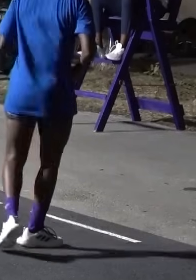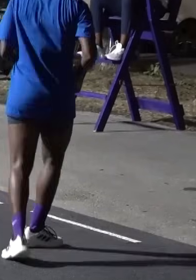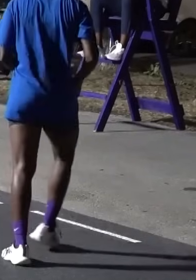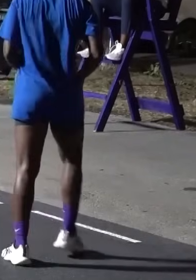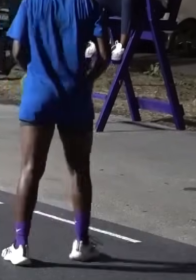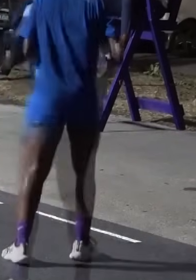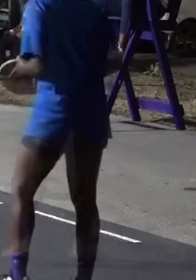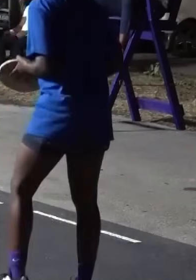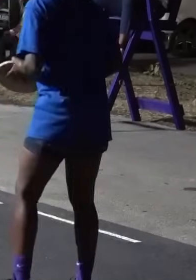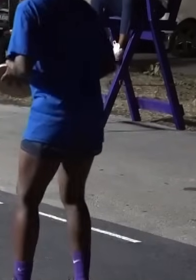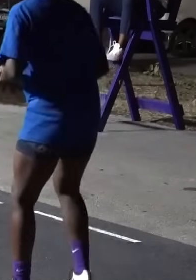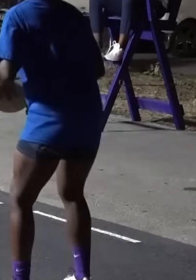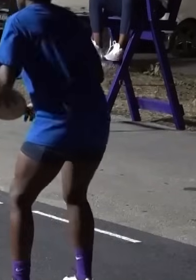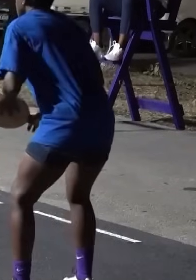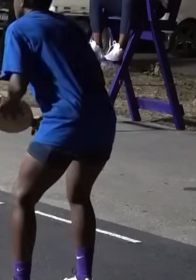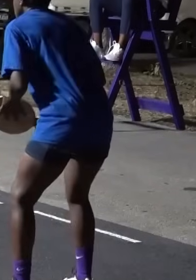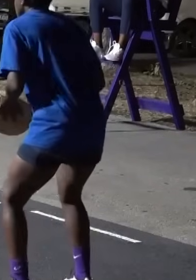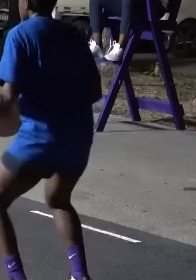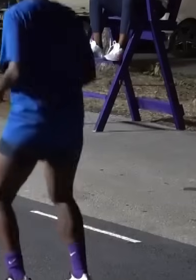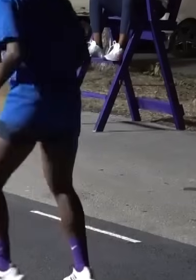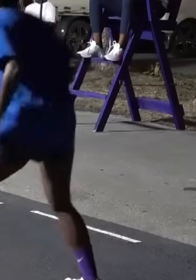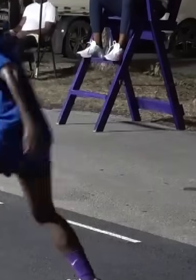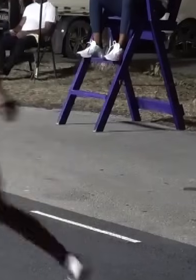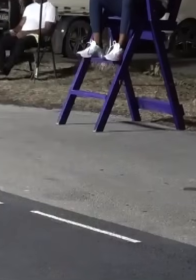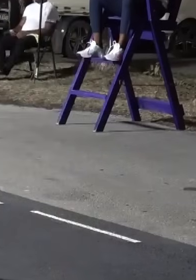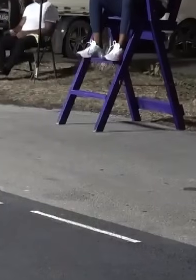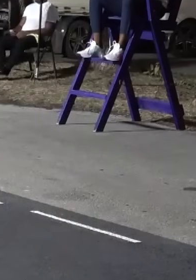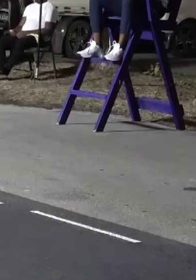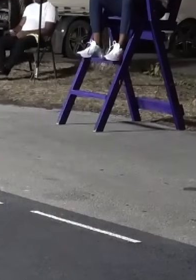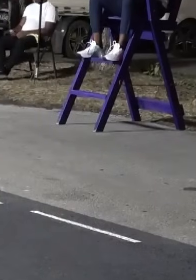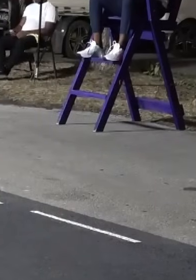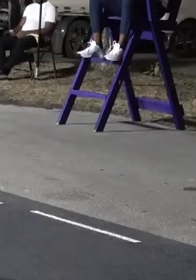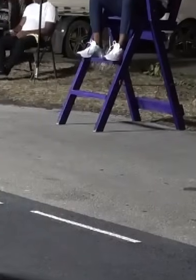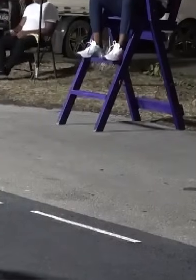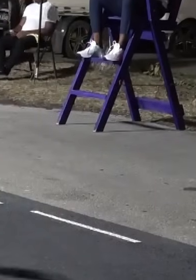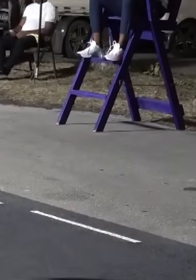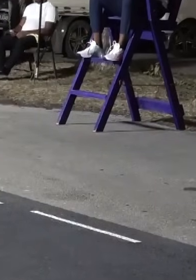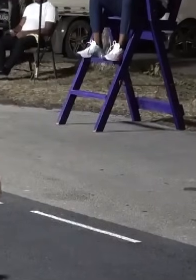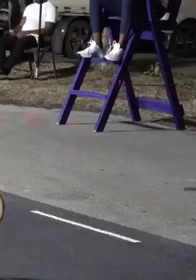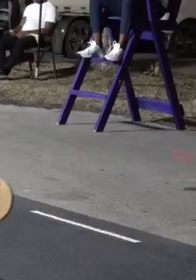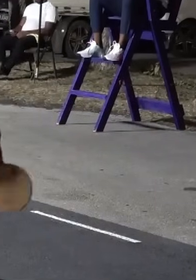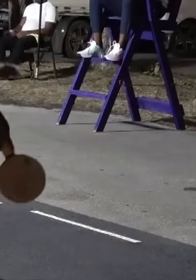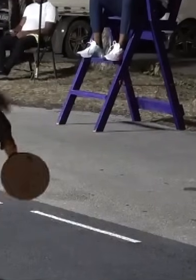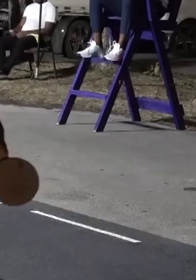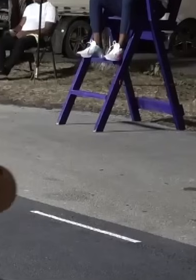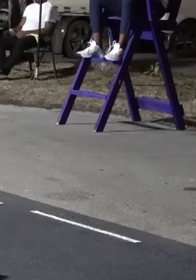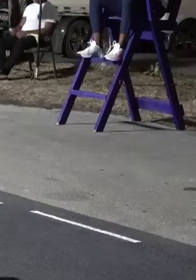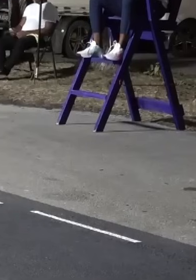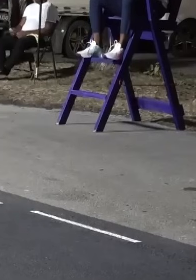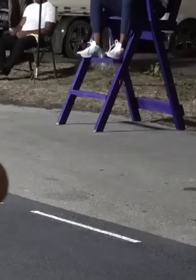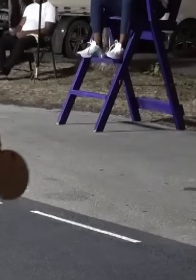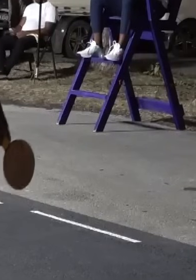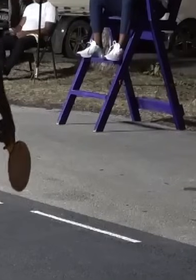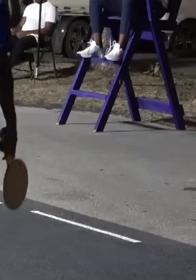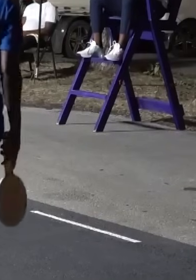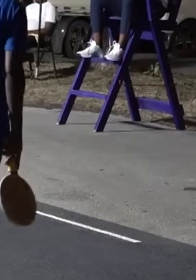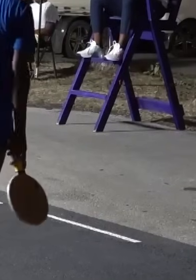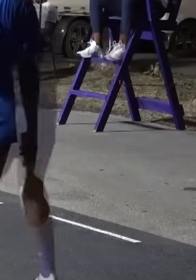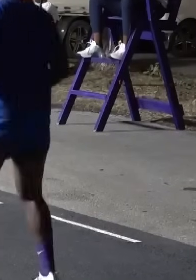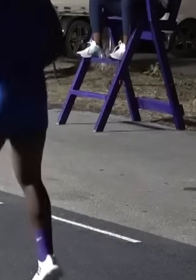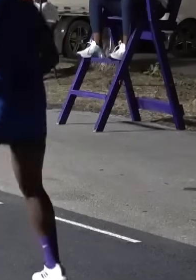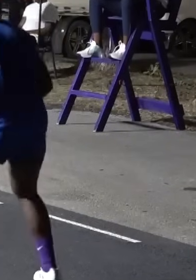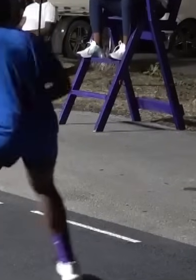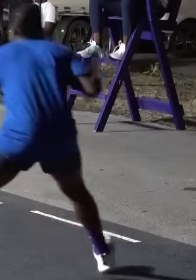of her misery. But not before this. Ashby perhaps a little bit too late though, but showed good